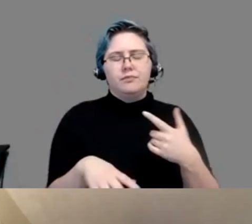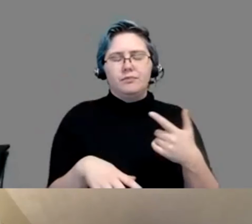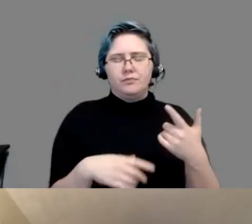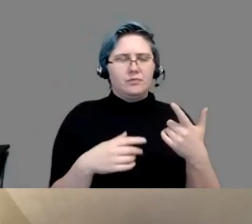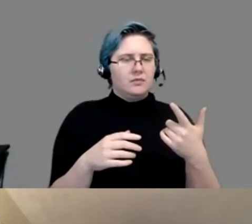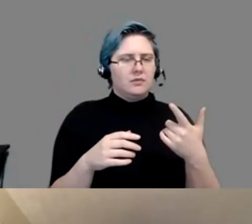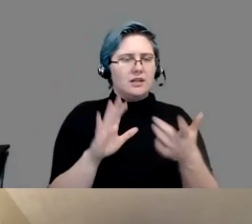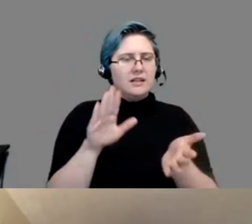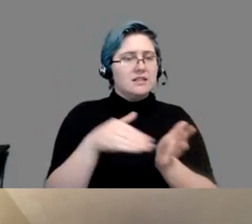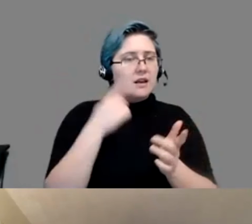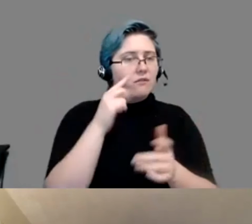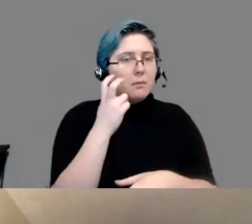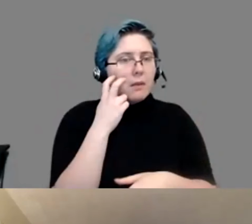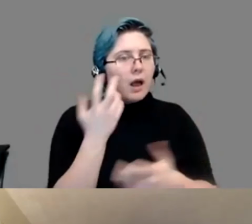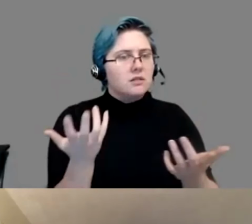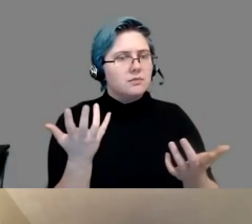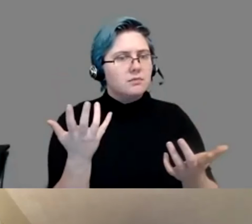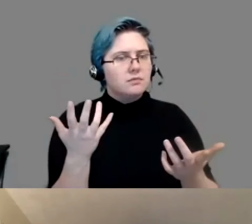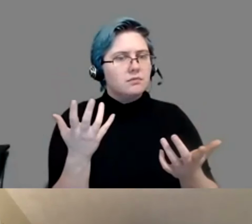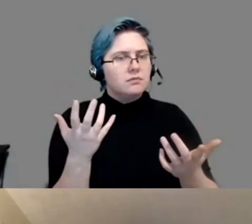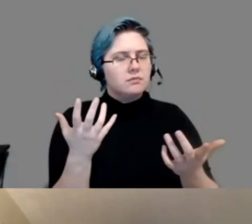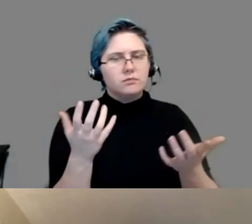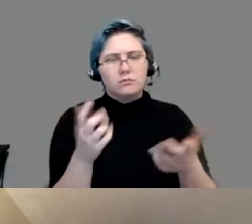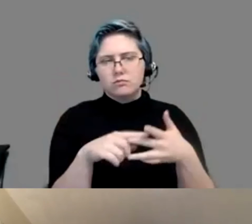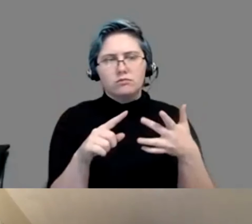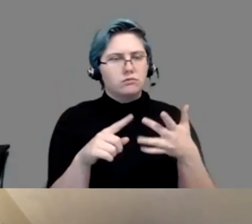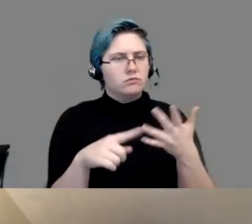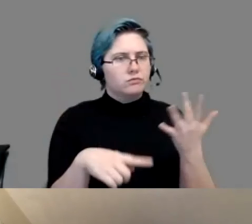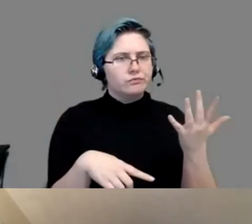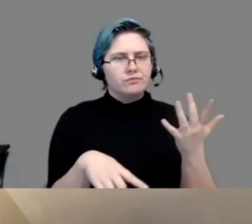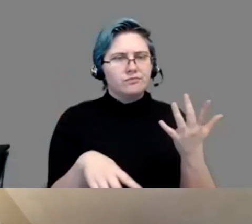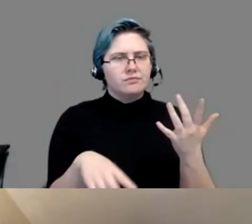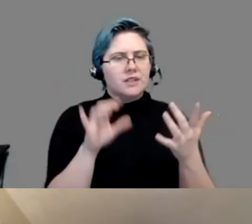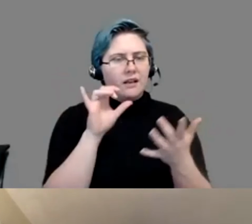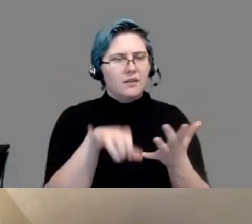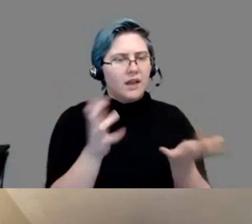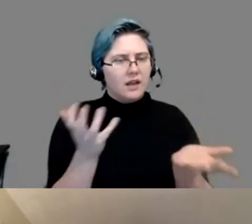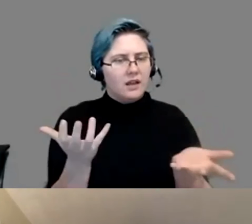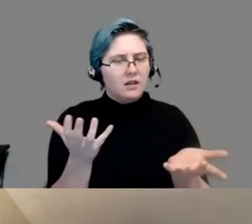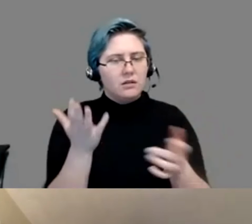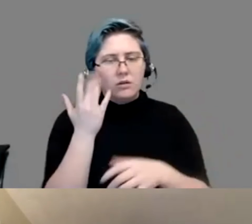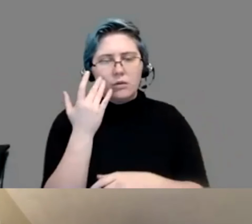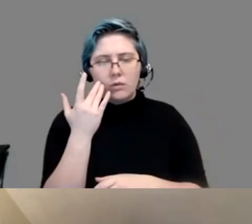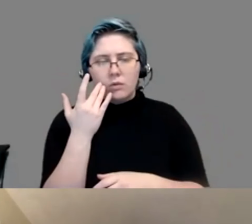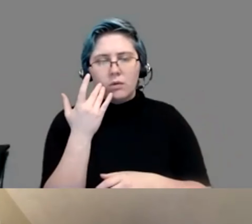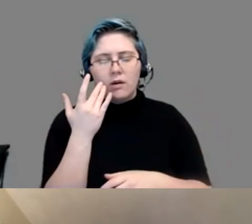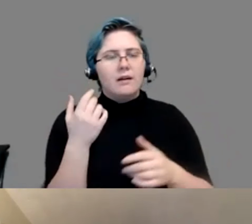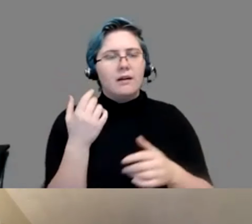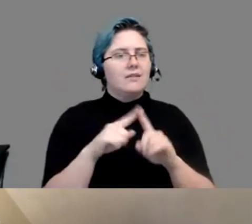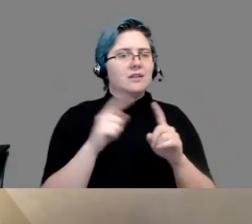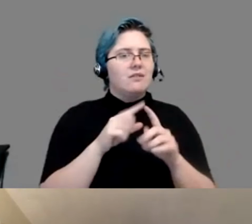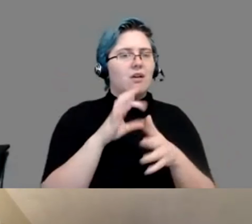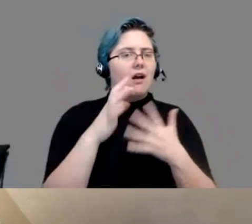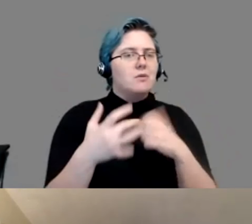Center for the Blind, or things like that, because there is options out